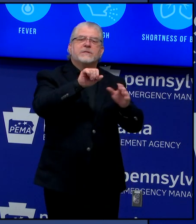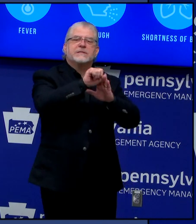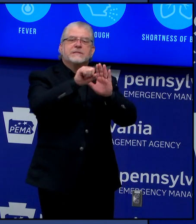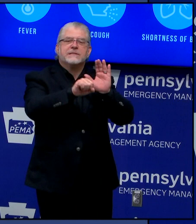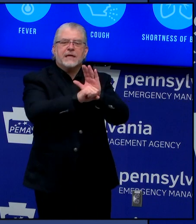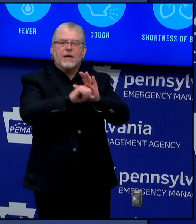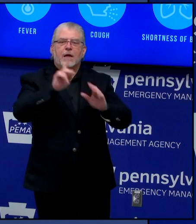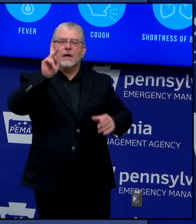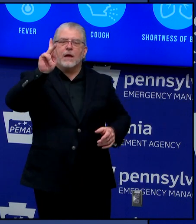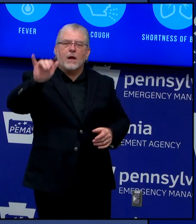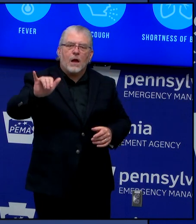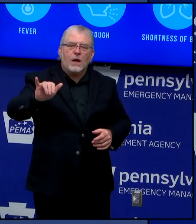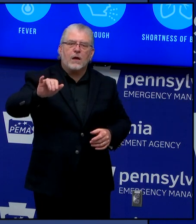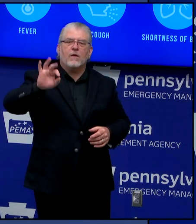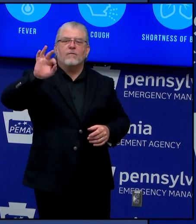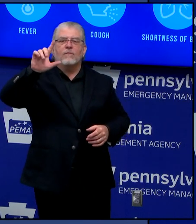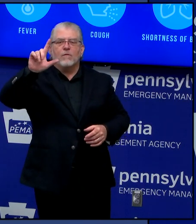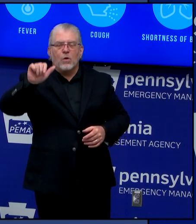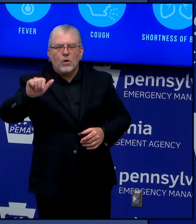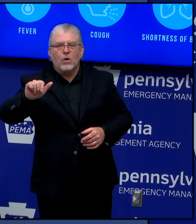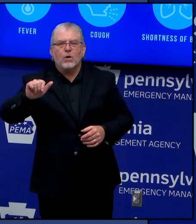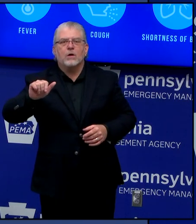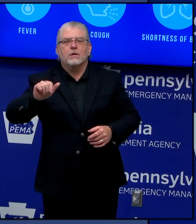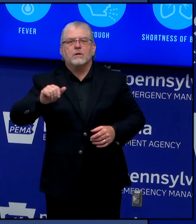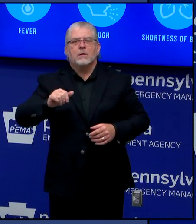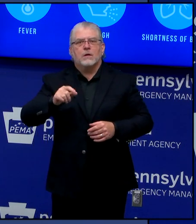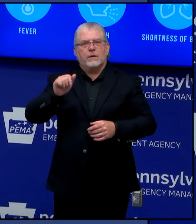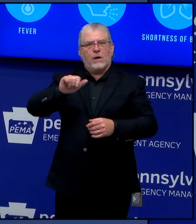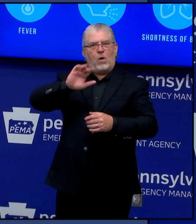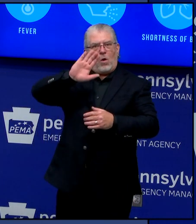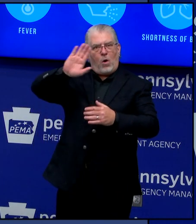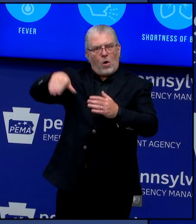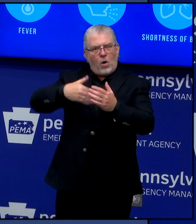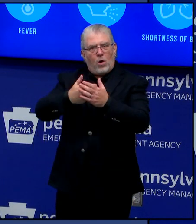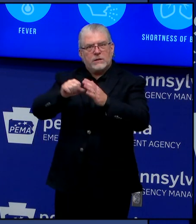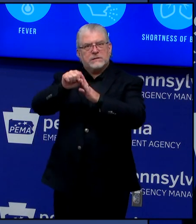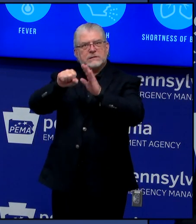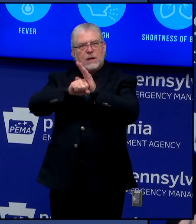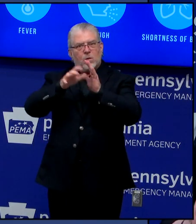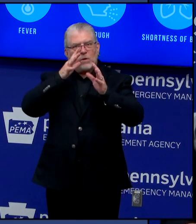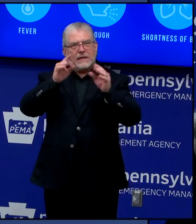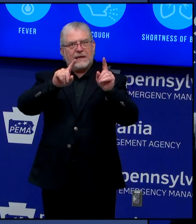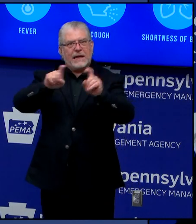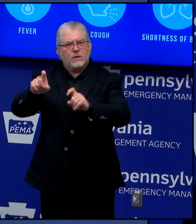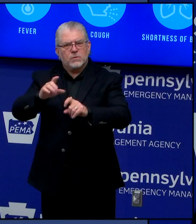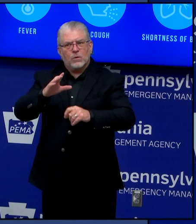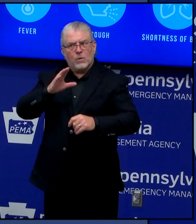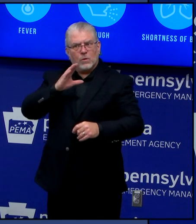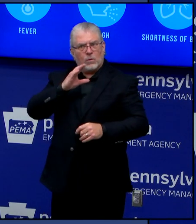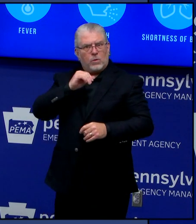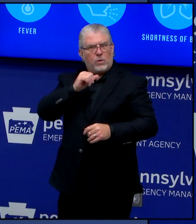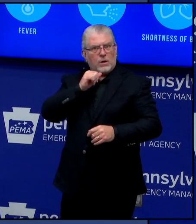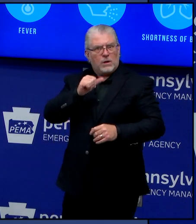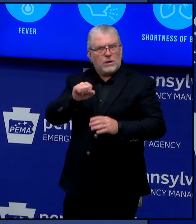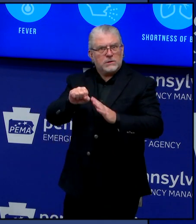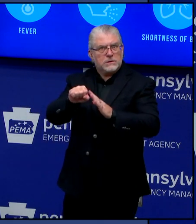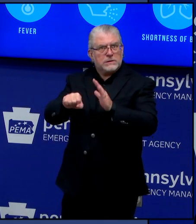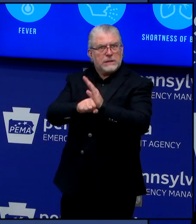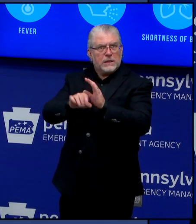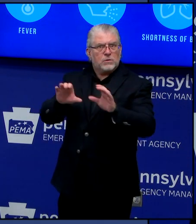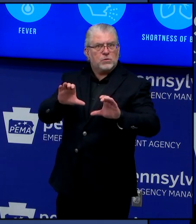test. Why is this not more widespread, and will Pennsylvania do this? Well, we're considering all of our testing criteria,